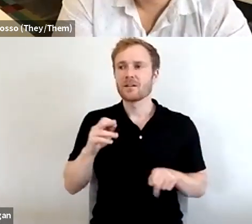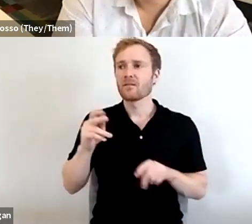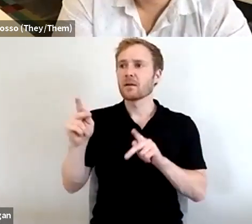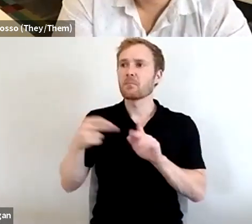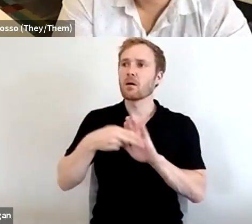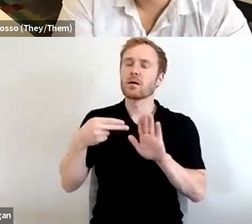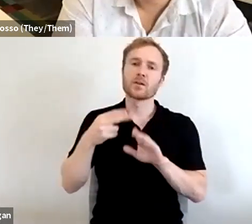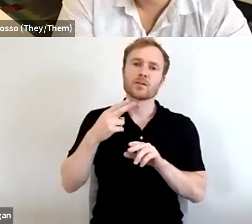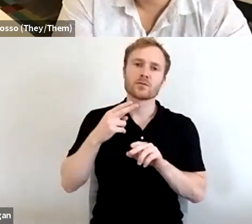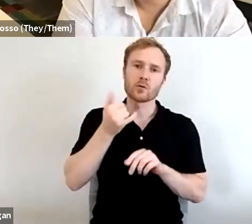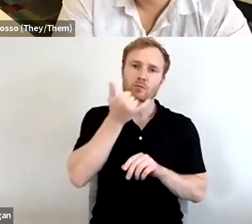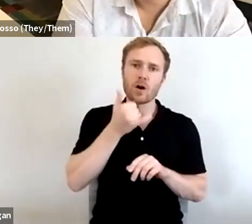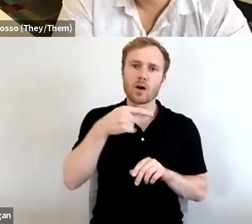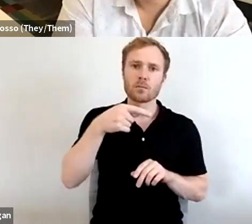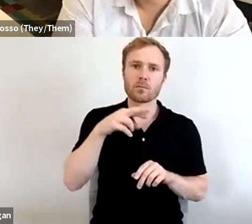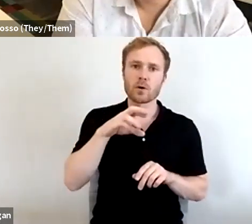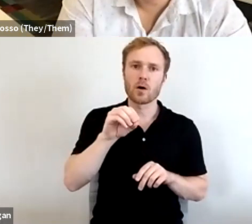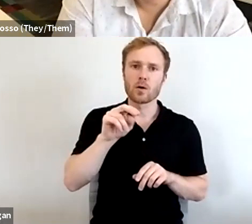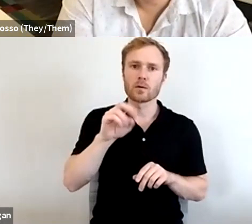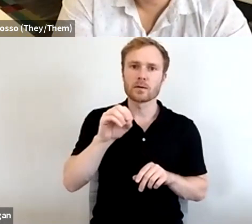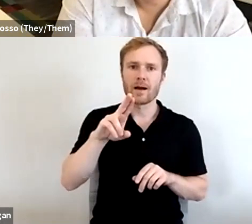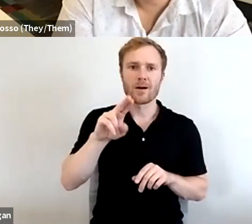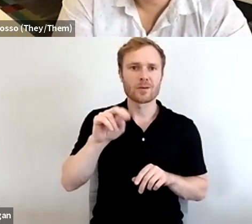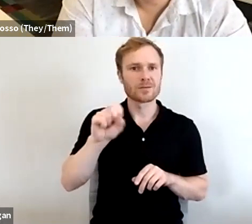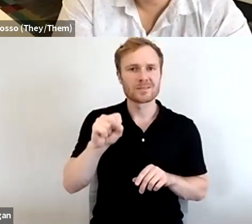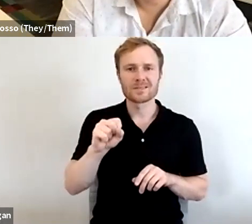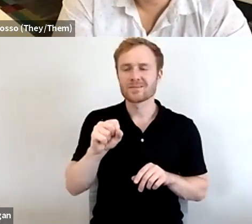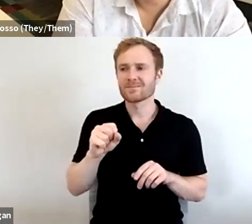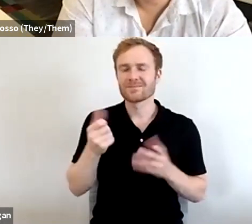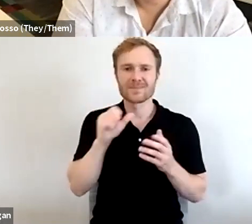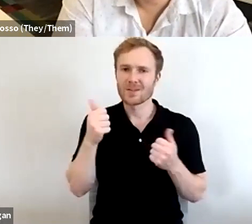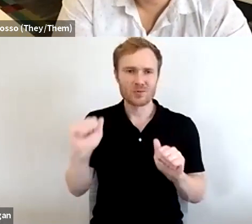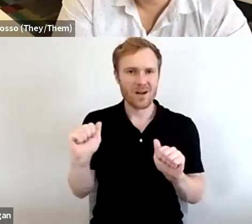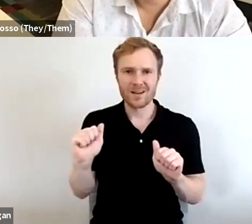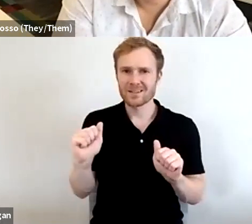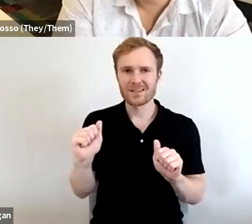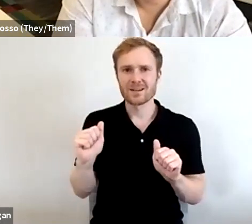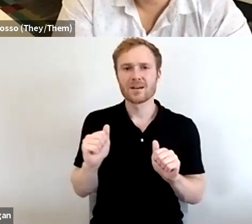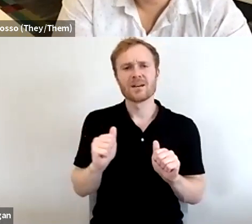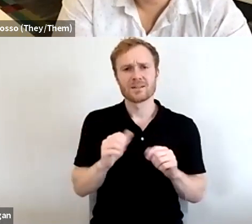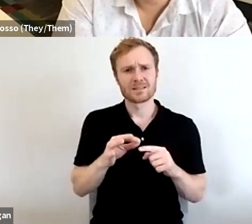effort. And this is especially harmful when it's your friend circle and people in your family.